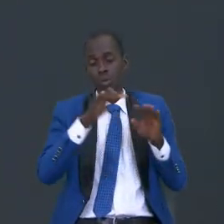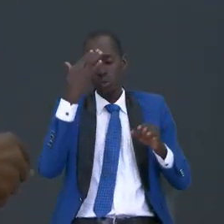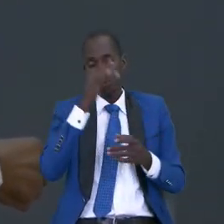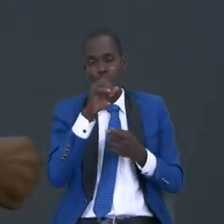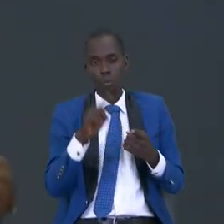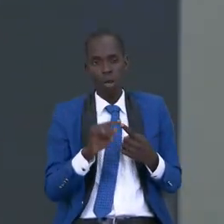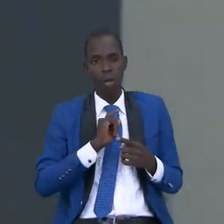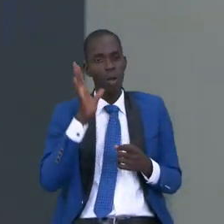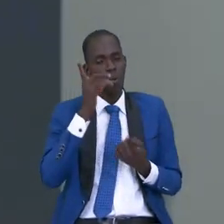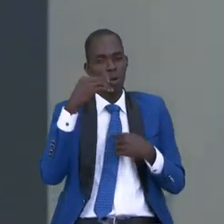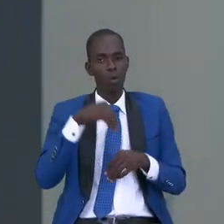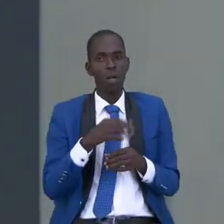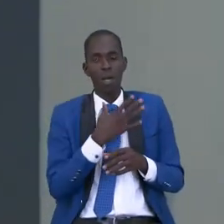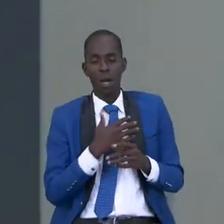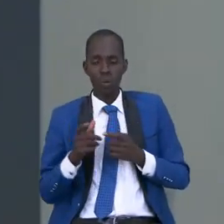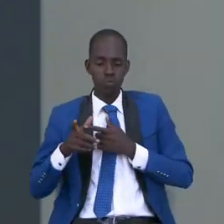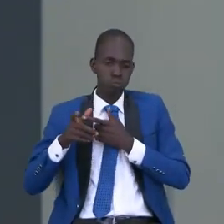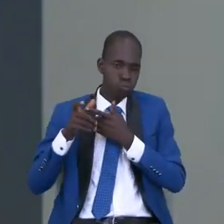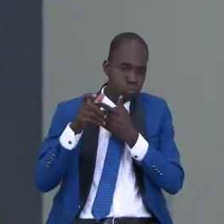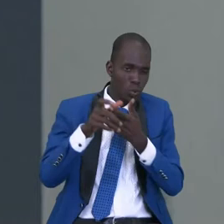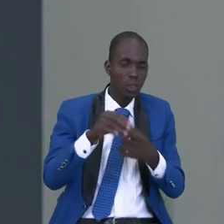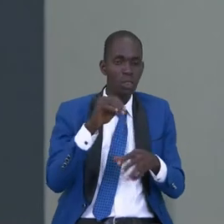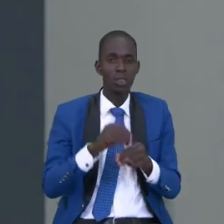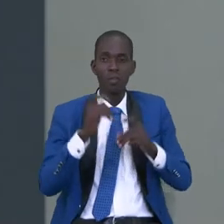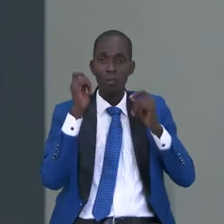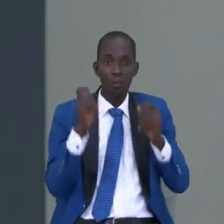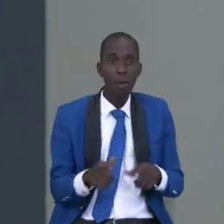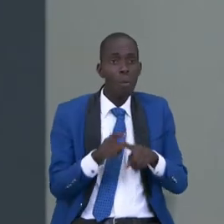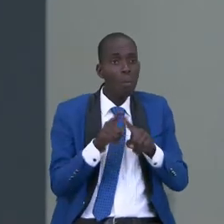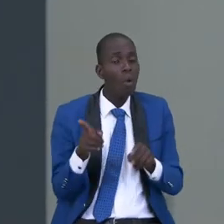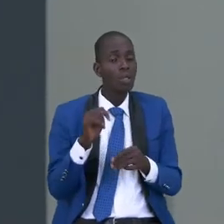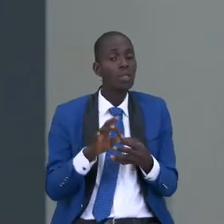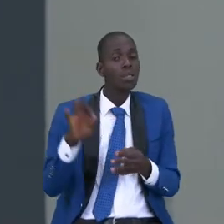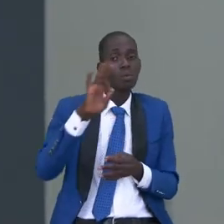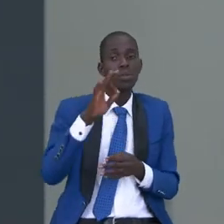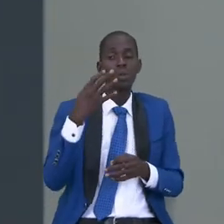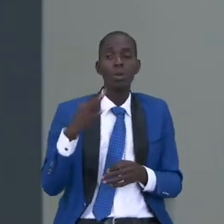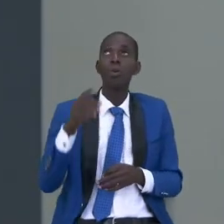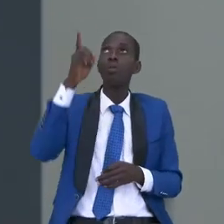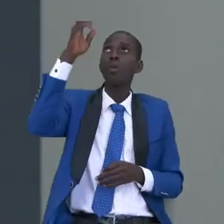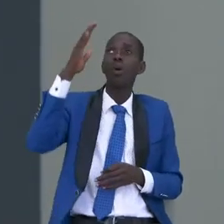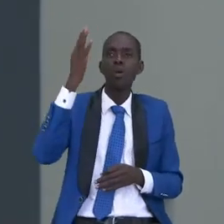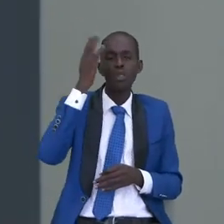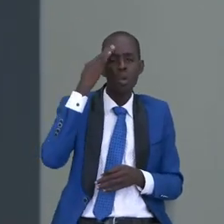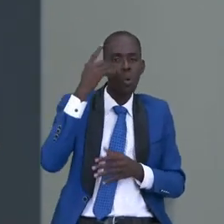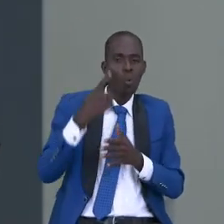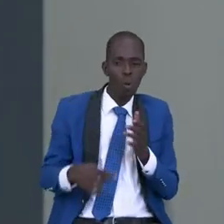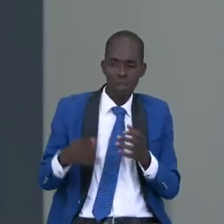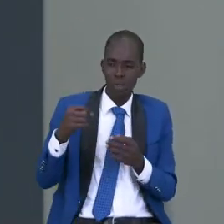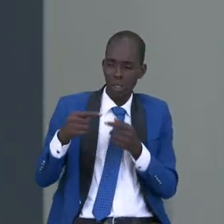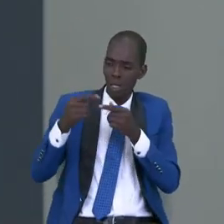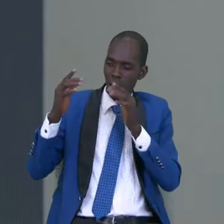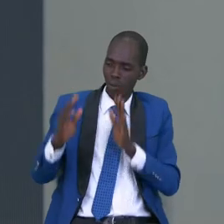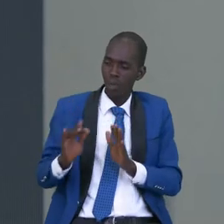rushes in like a mighty flood. But the Spirit of God knows what the enemy is planning before